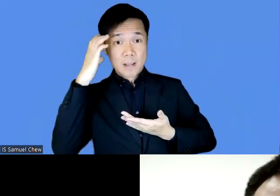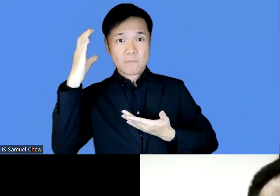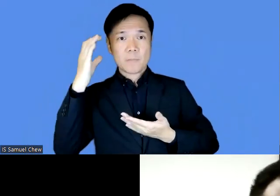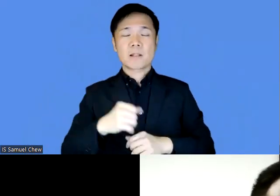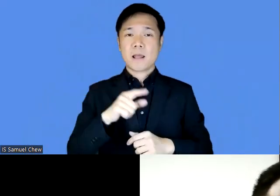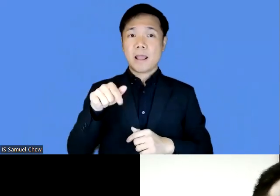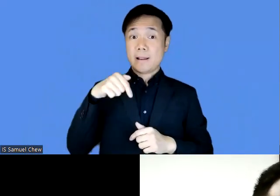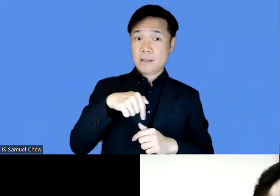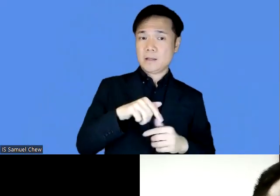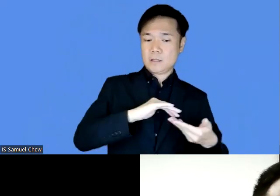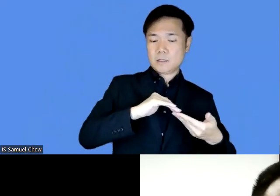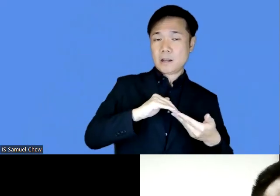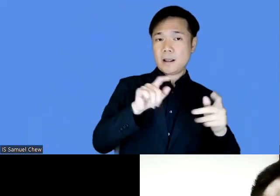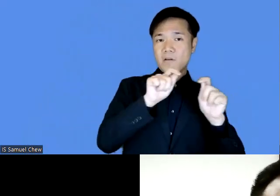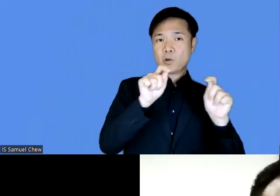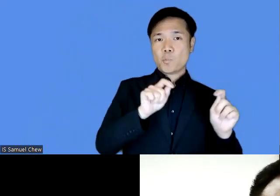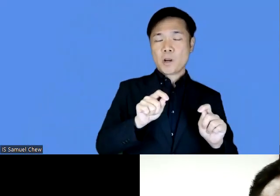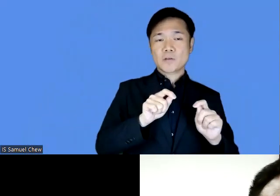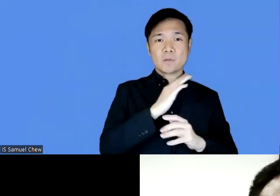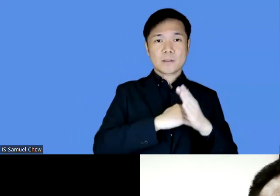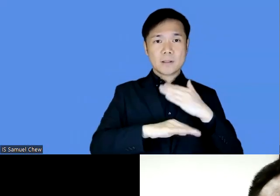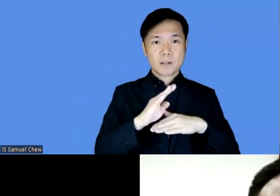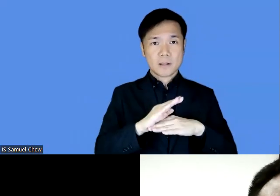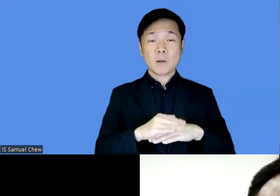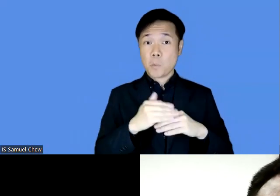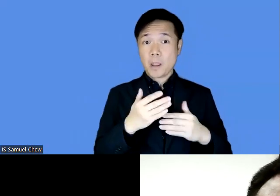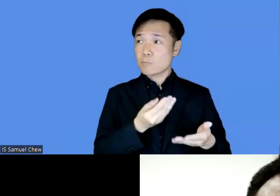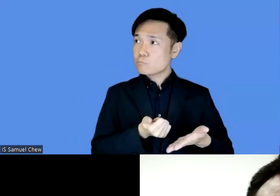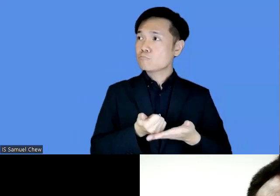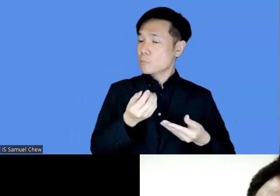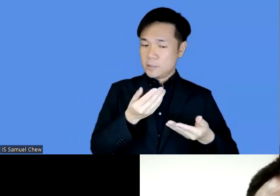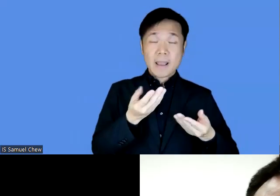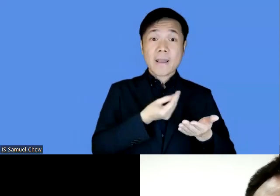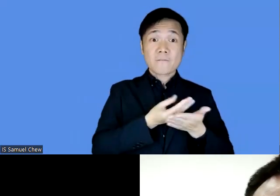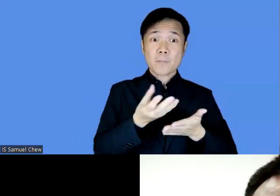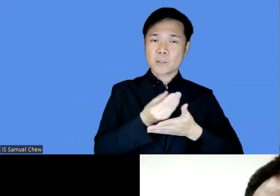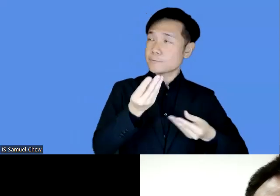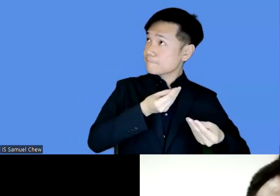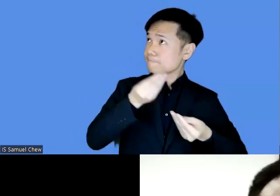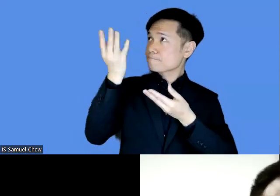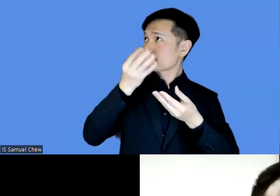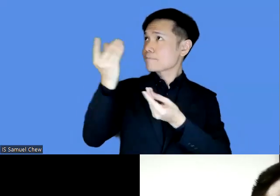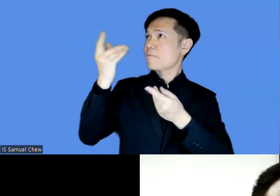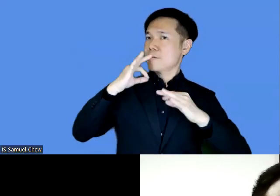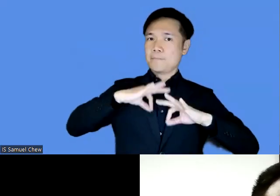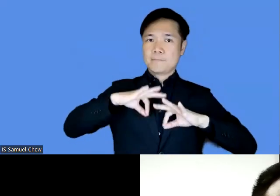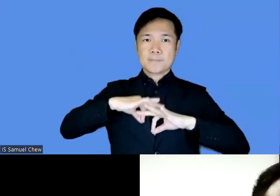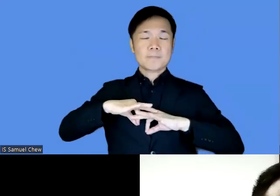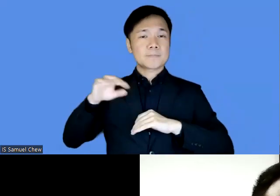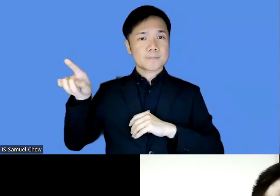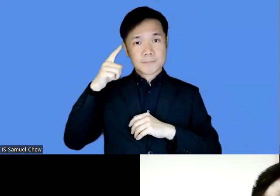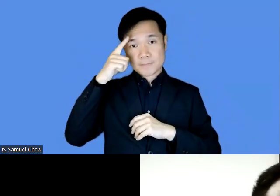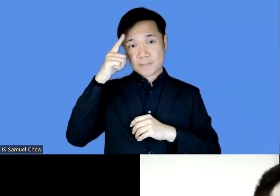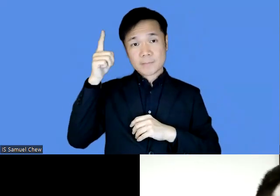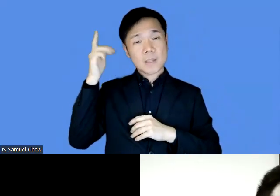Federation for People with Disabilities has shared and compared information with various ministries and commissions, sharing identity information of persons